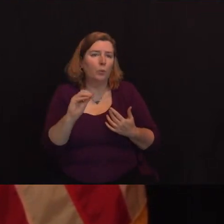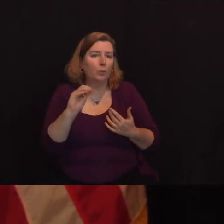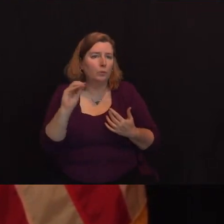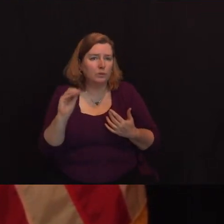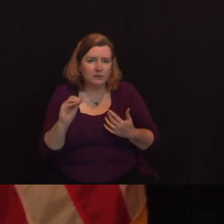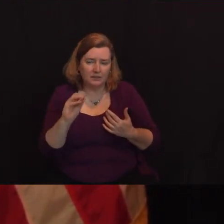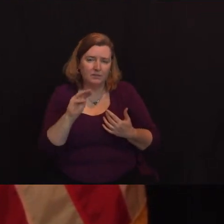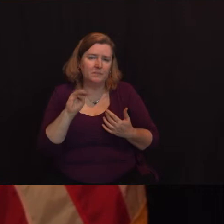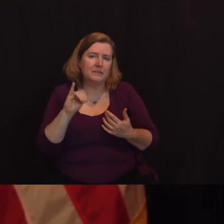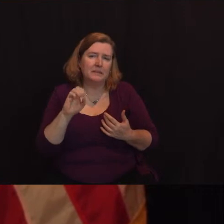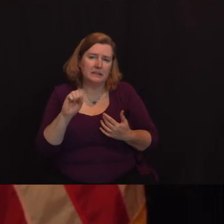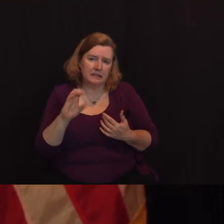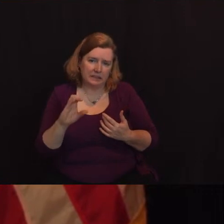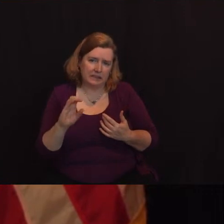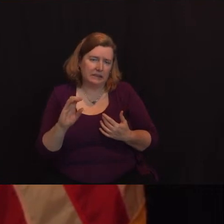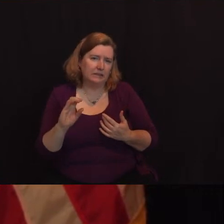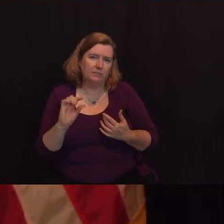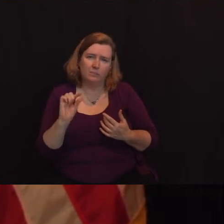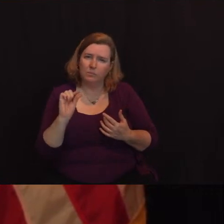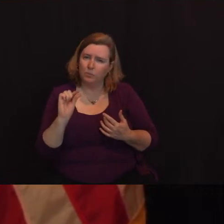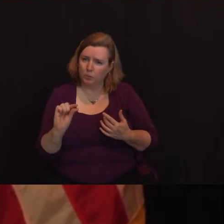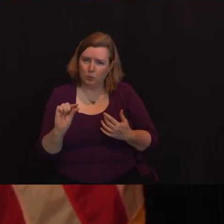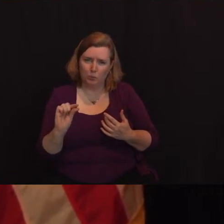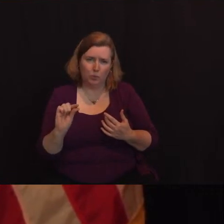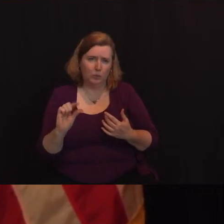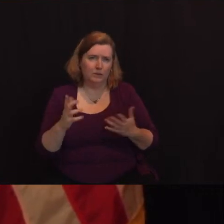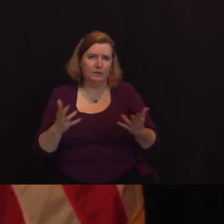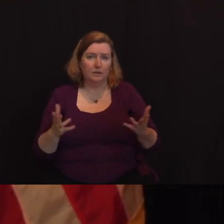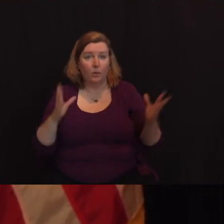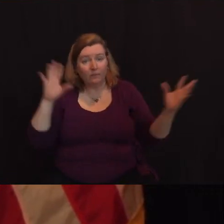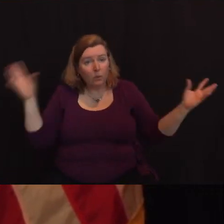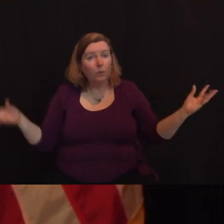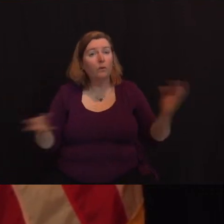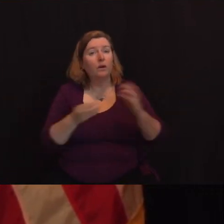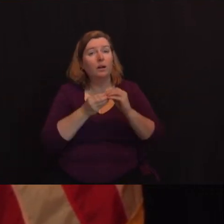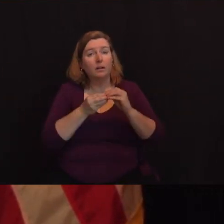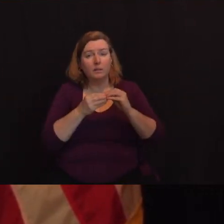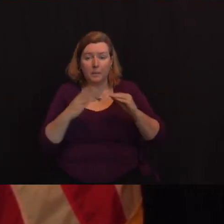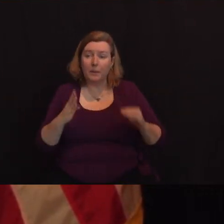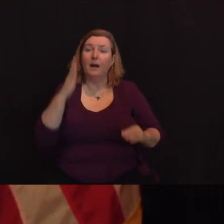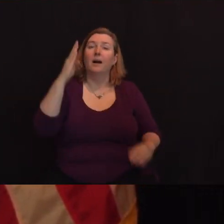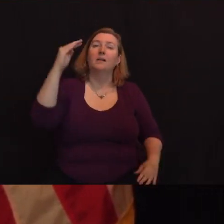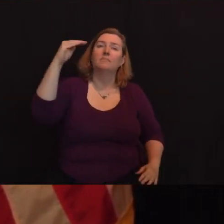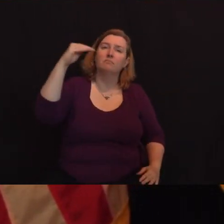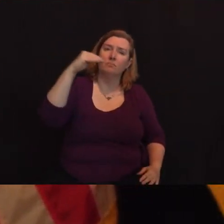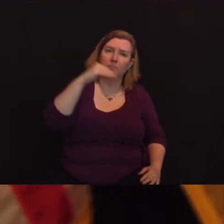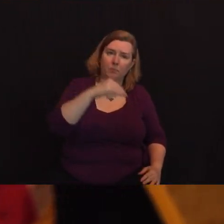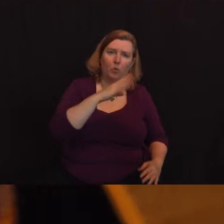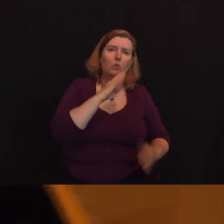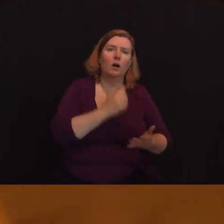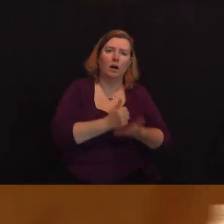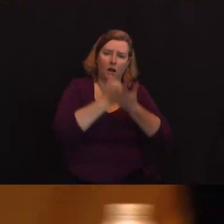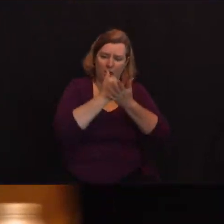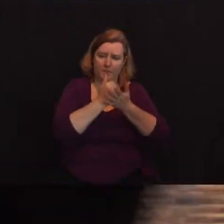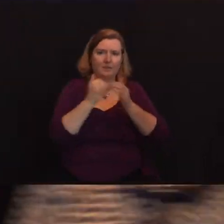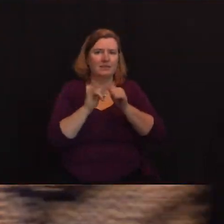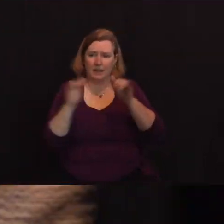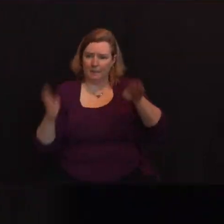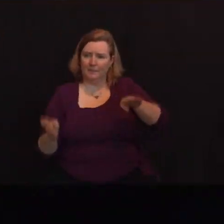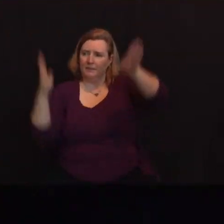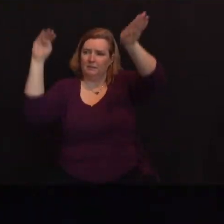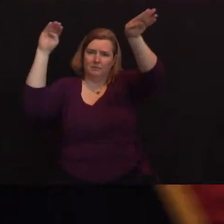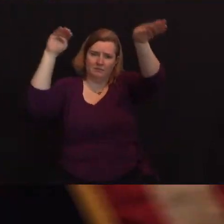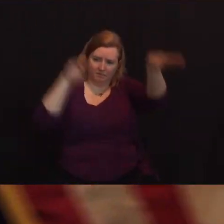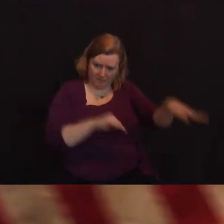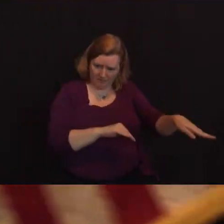counts down, you know, I'm not saying that we're never going to see another case again, but it does align. That's the important point. It's correlated with whether